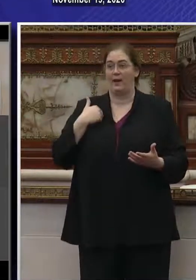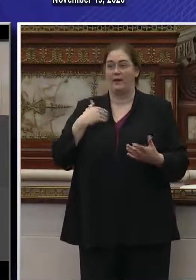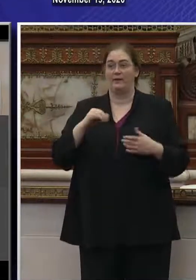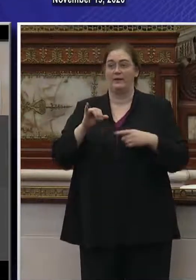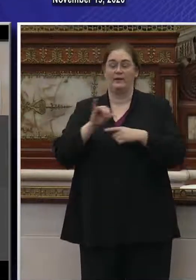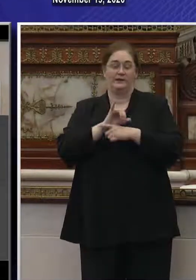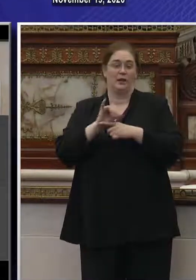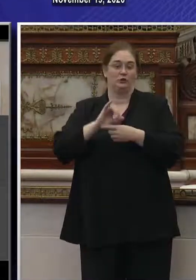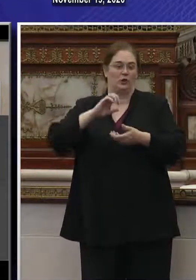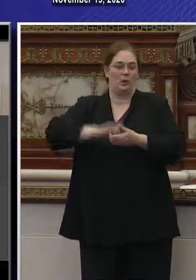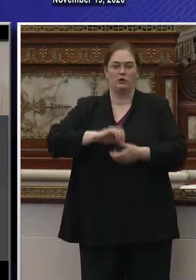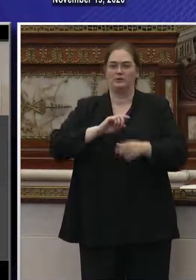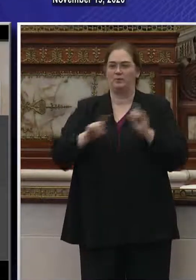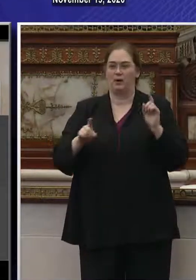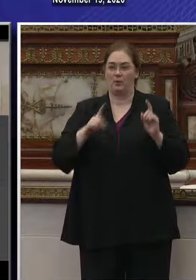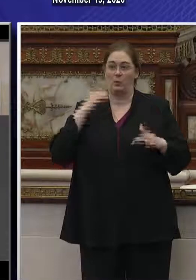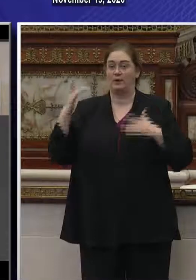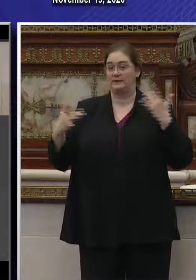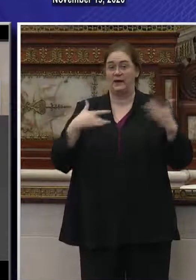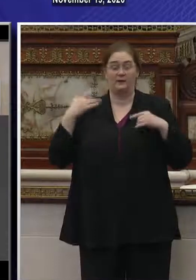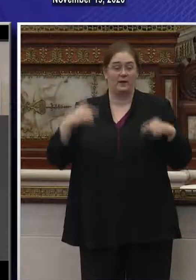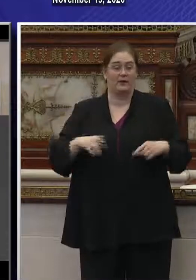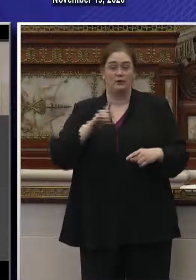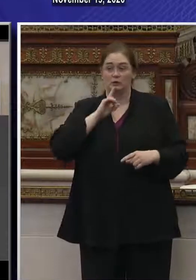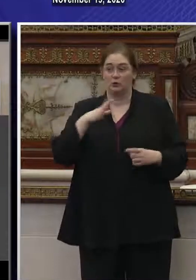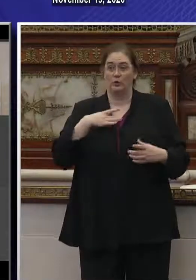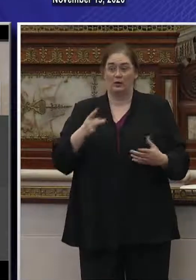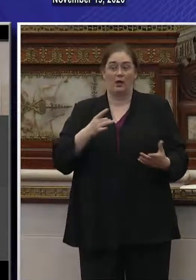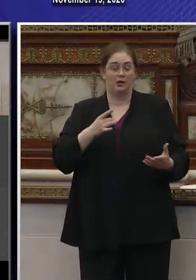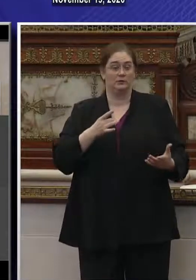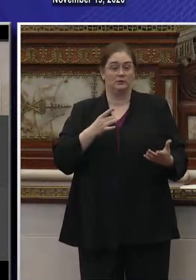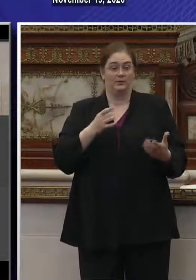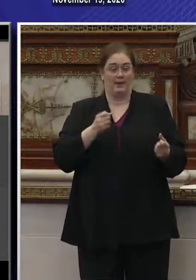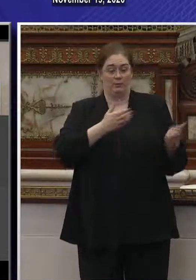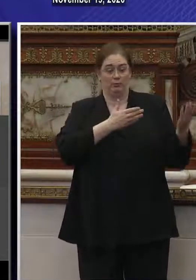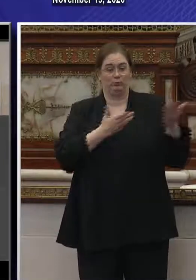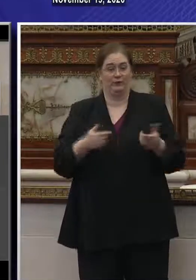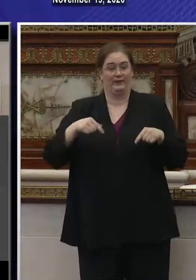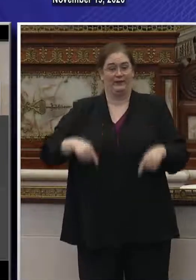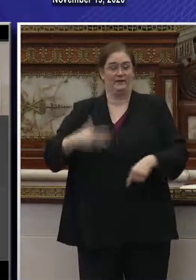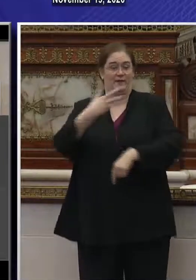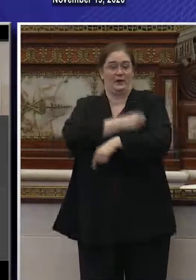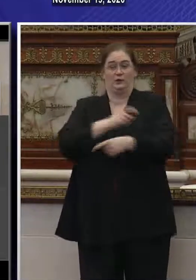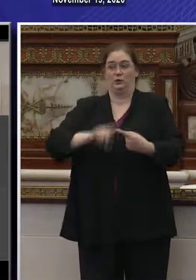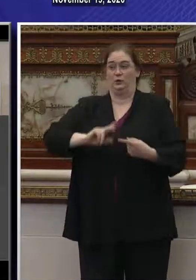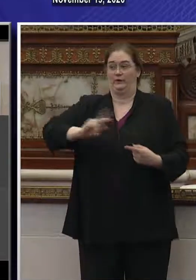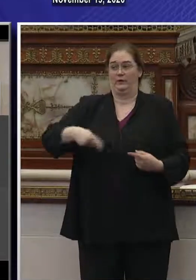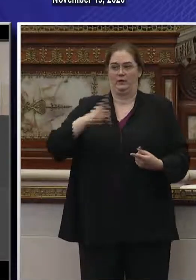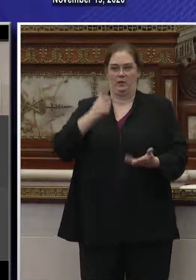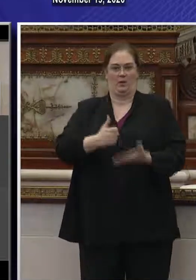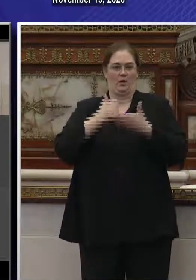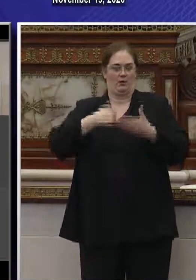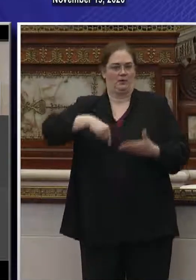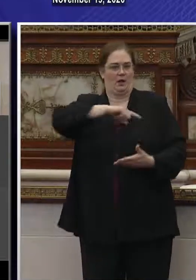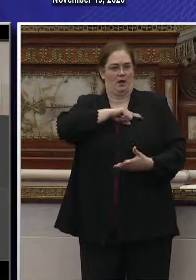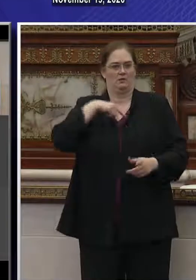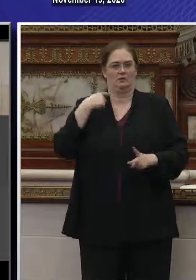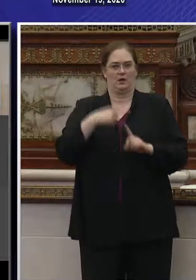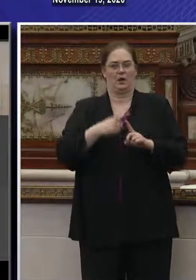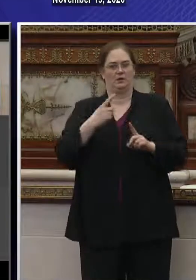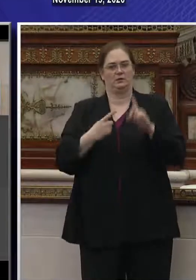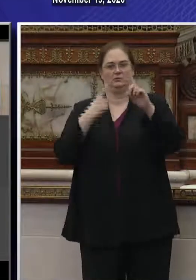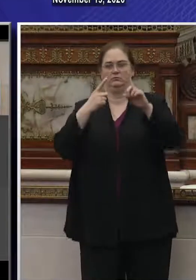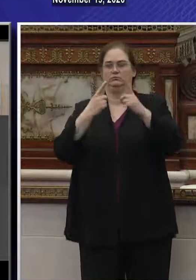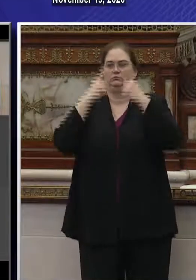industrial partners. But we're excited about this, and we'd sure like to bring this thing home for Philly in a way that that helps both us and is a beacon